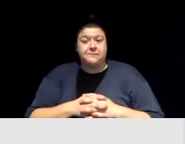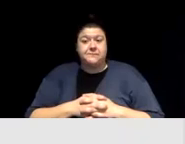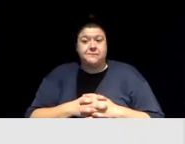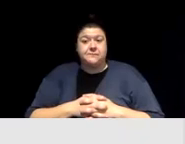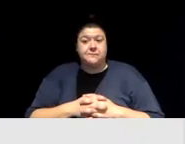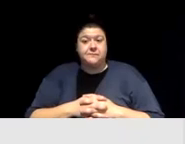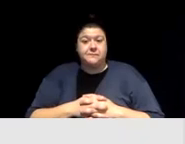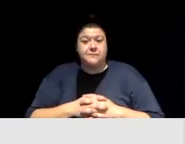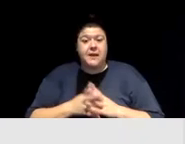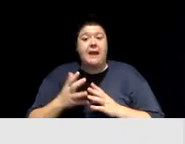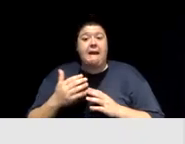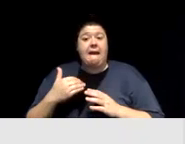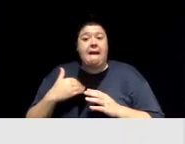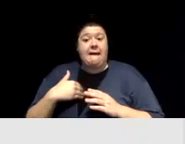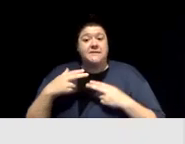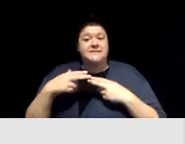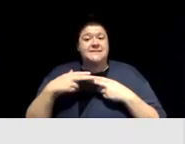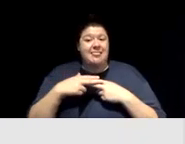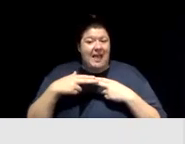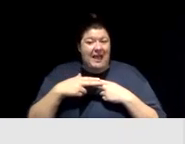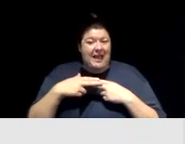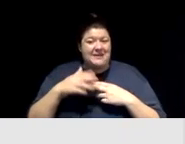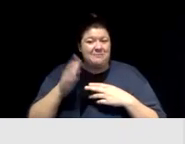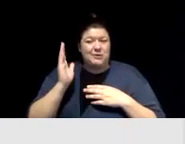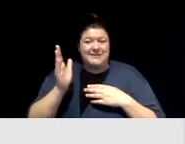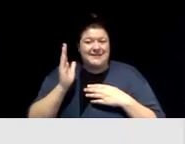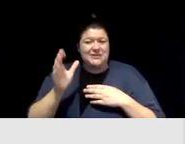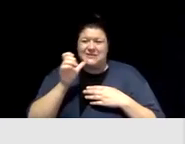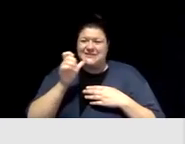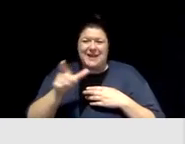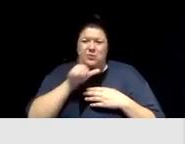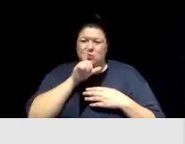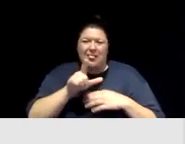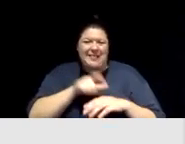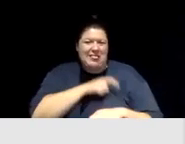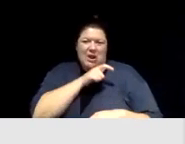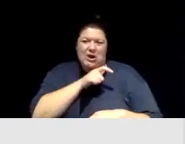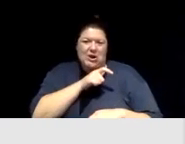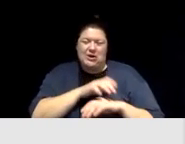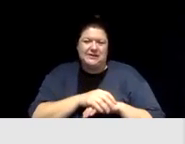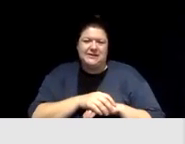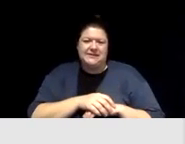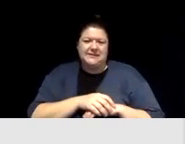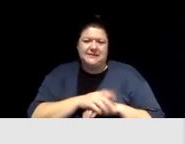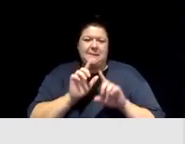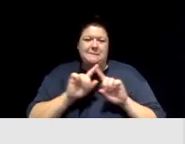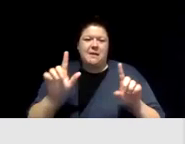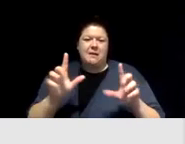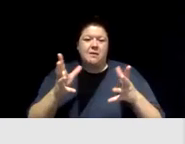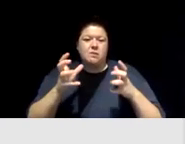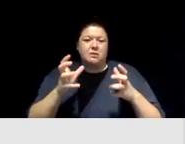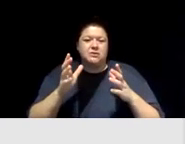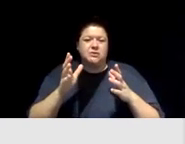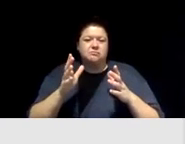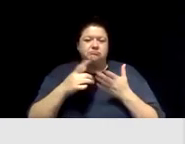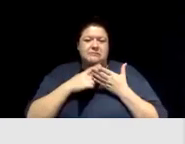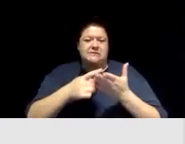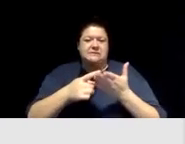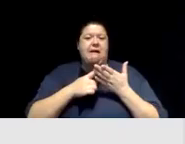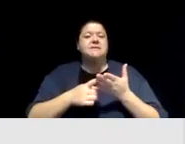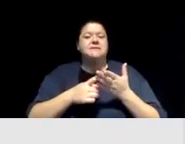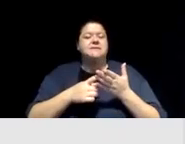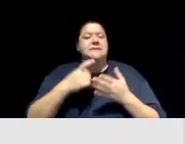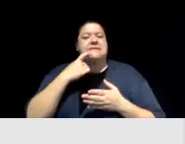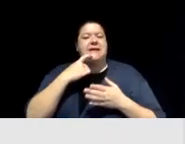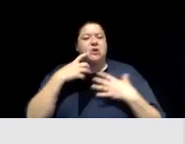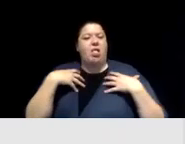I have a slide presentation. It's not a super long one, I don't think, but I want to talk about dental health. And so